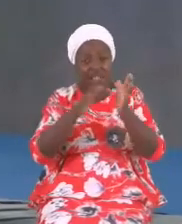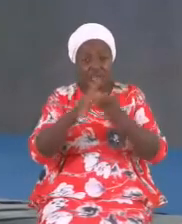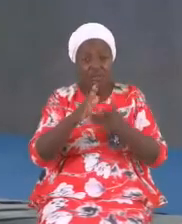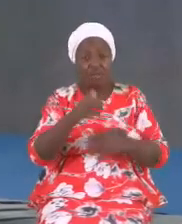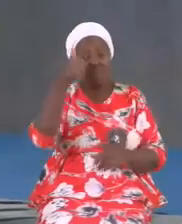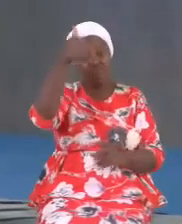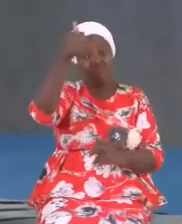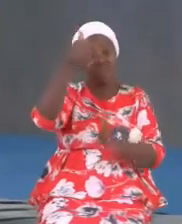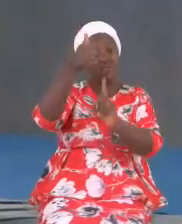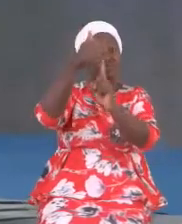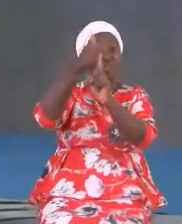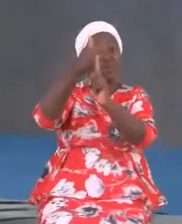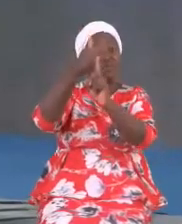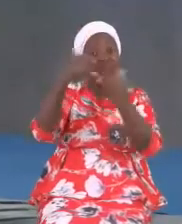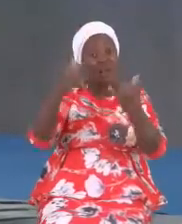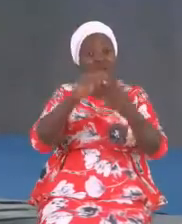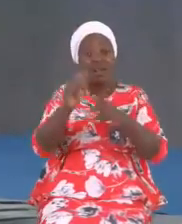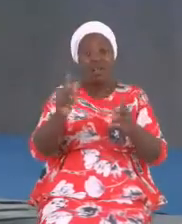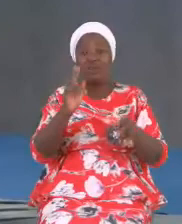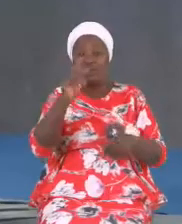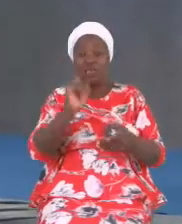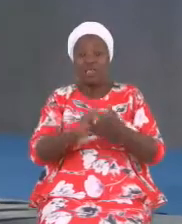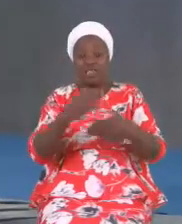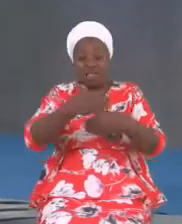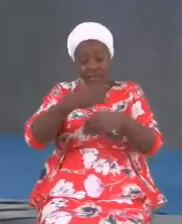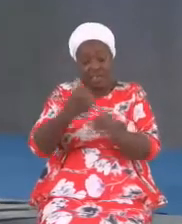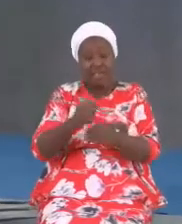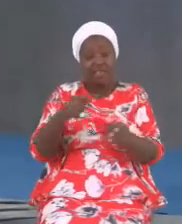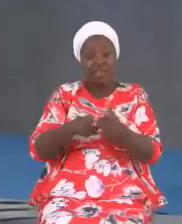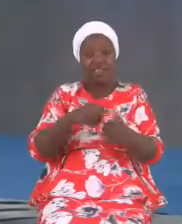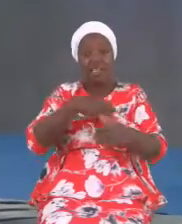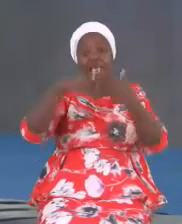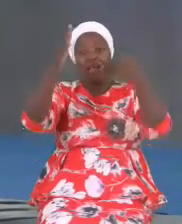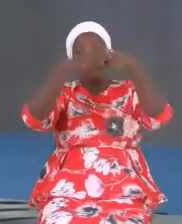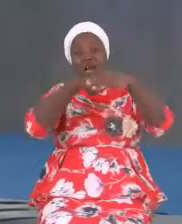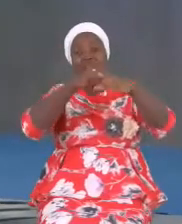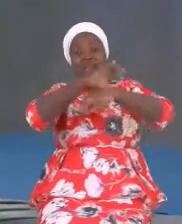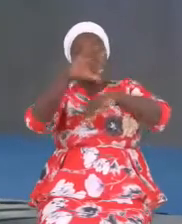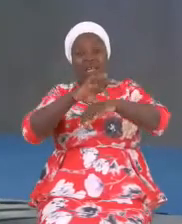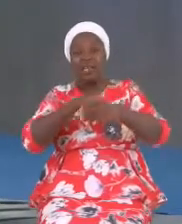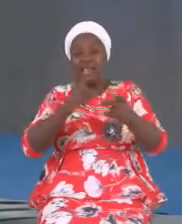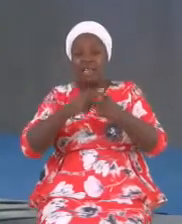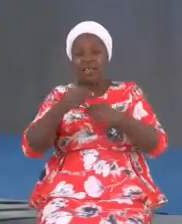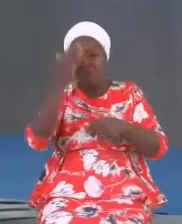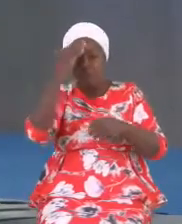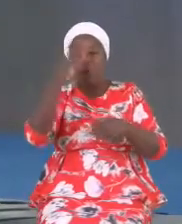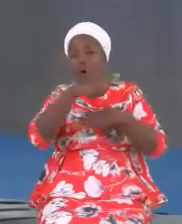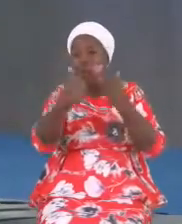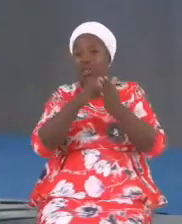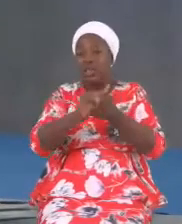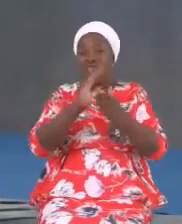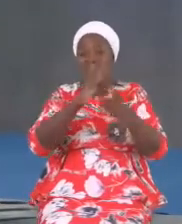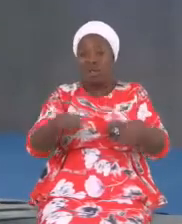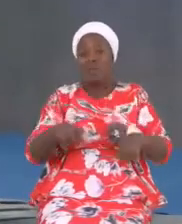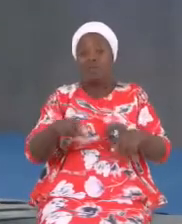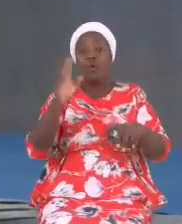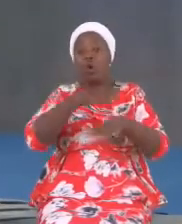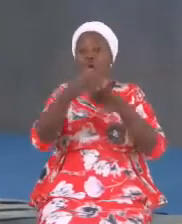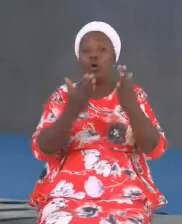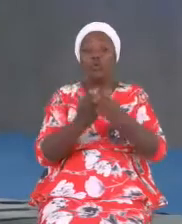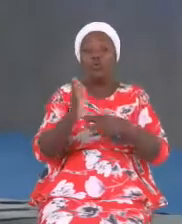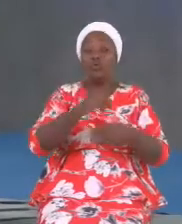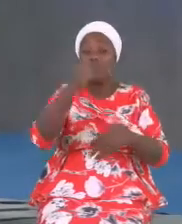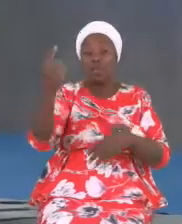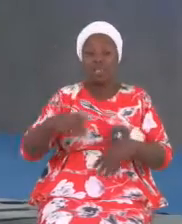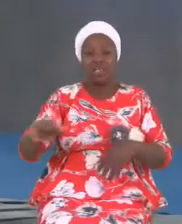earth, and the one who knows what will meet your need all through eternity, said, I